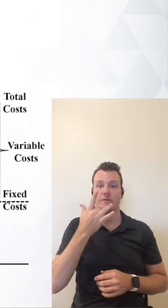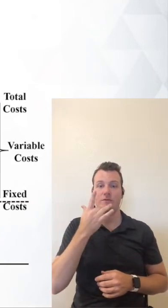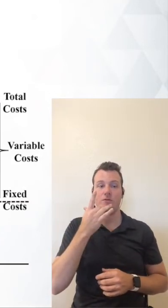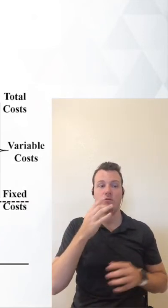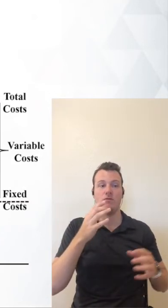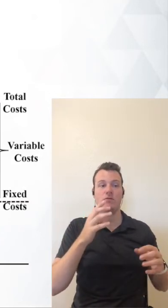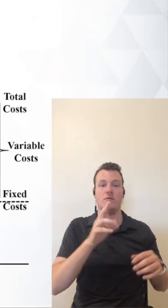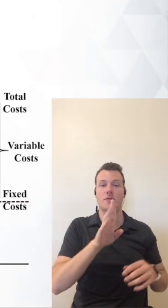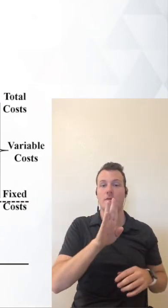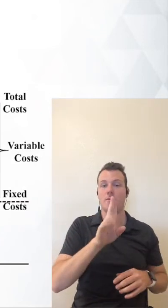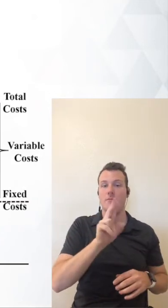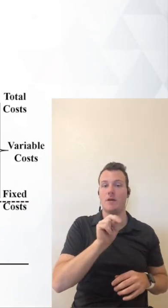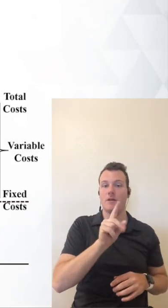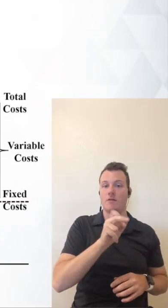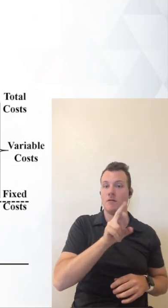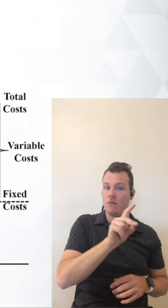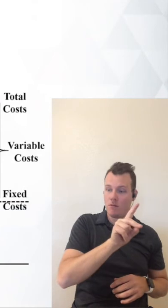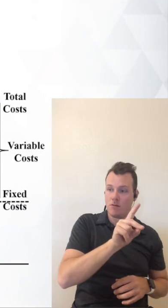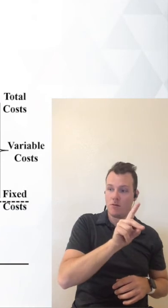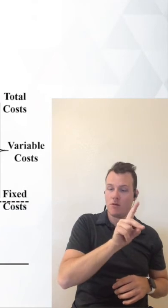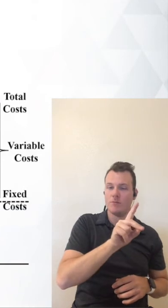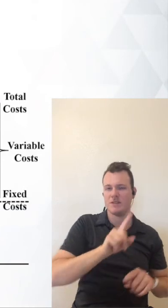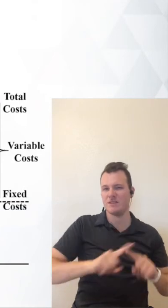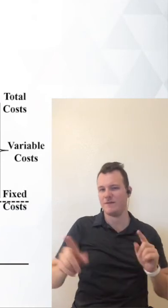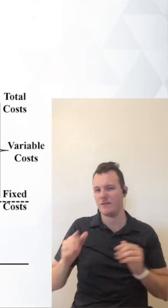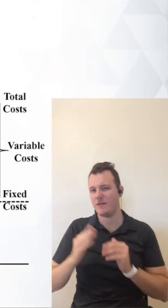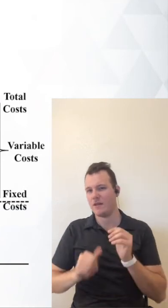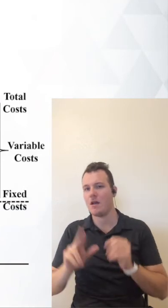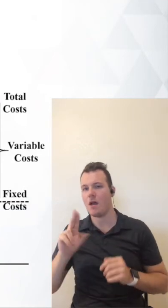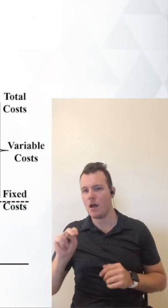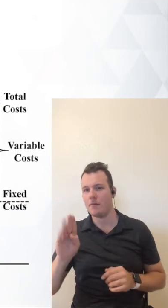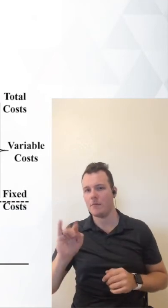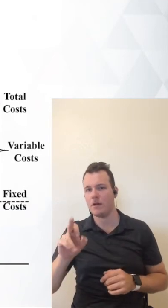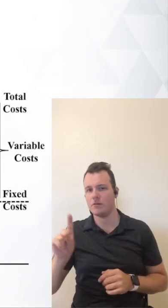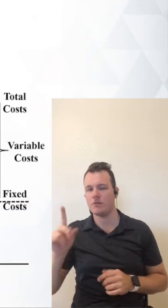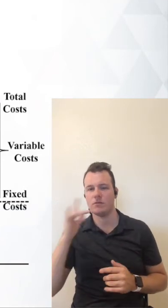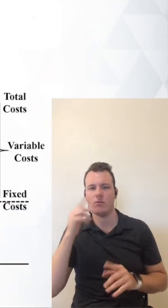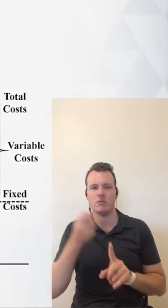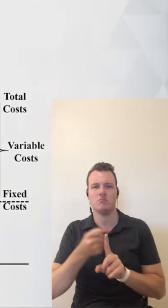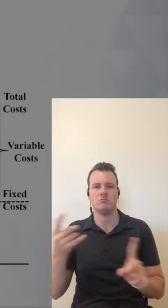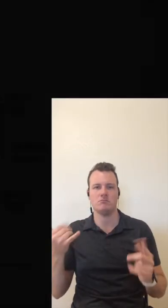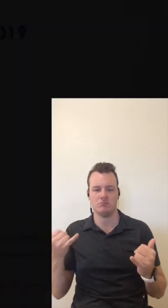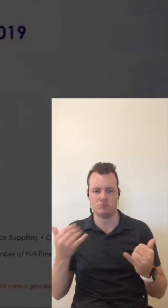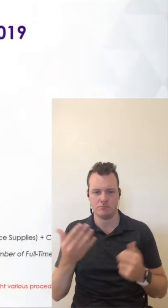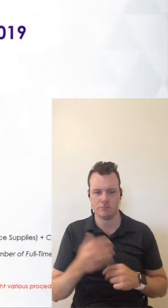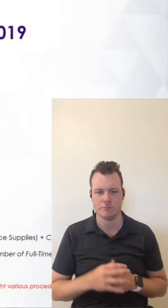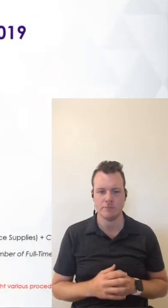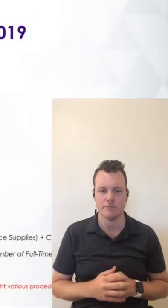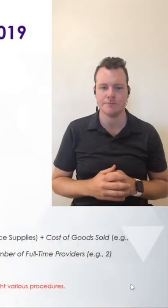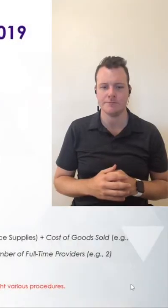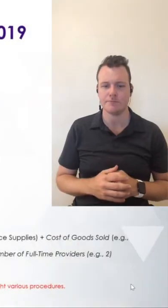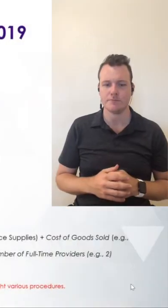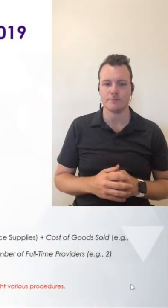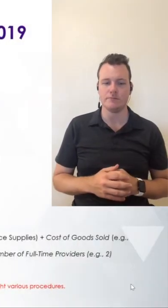the unbundled model. And that's what I'm going to show you next. So next slide, please.